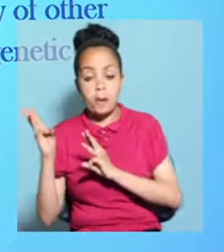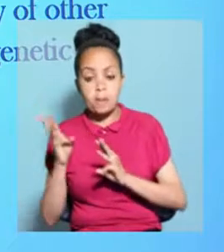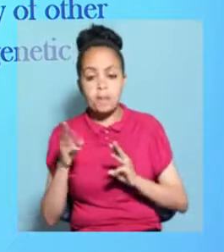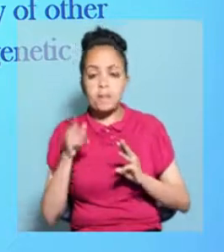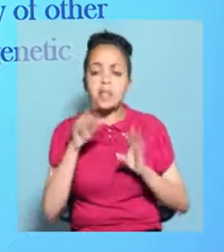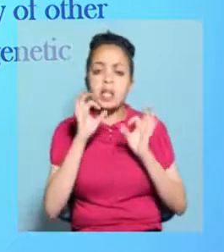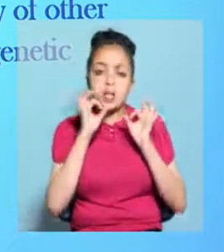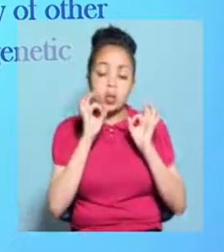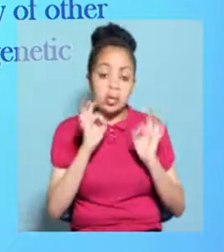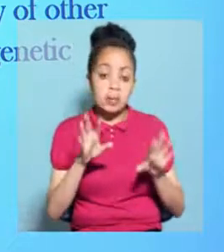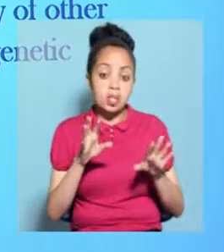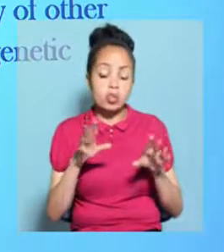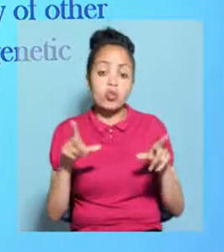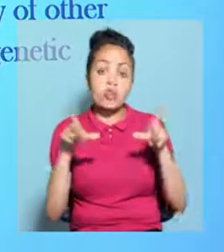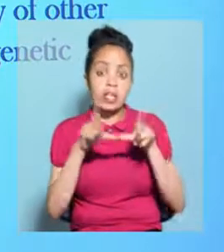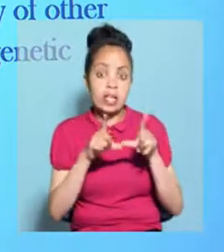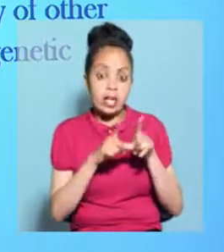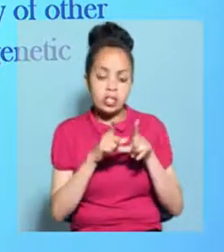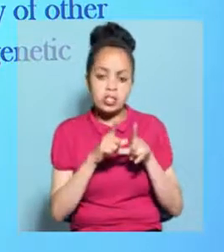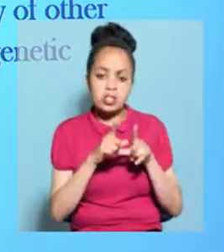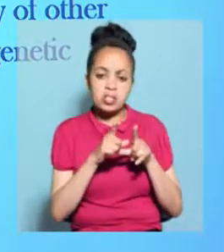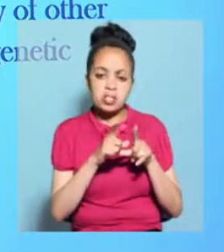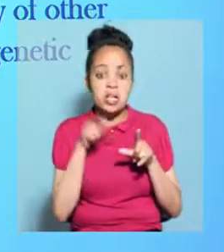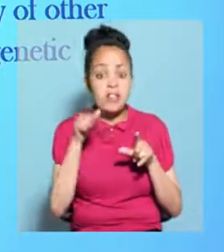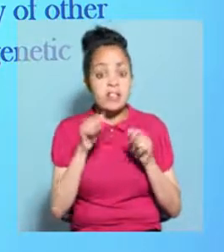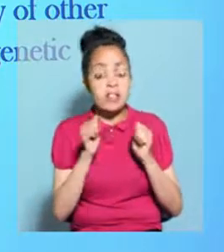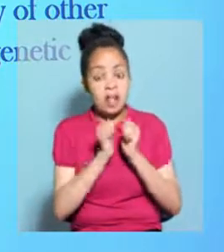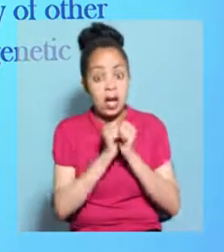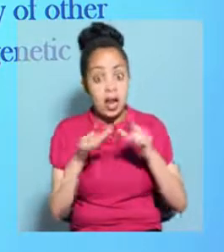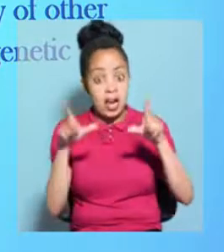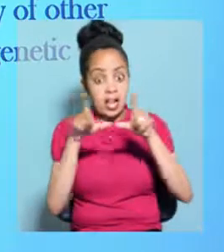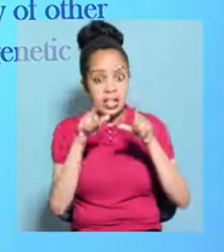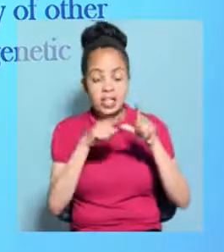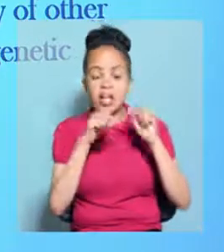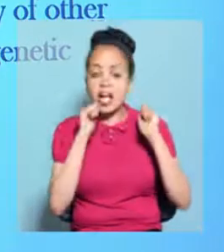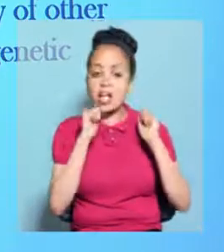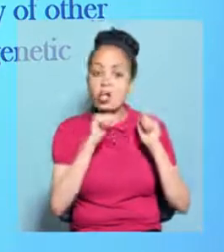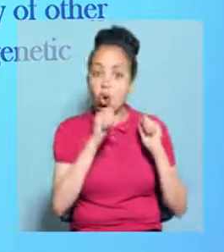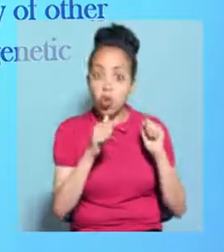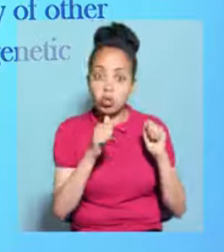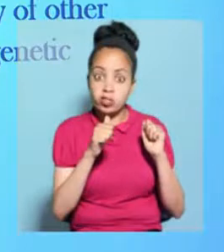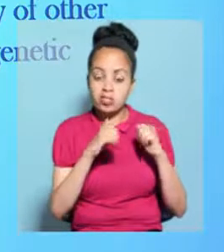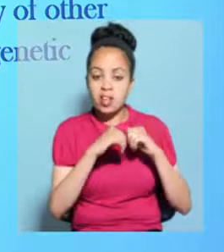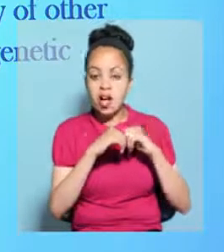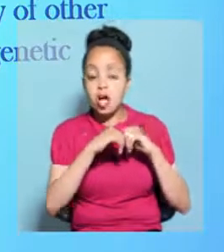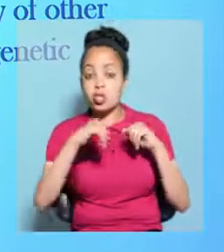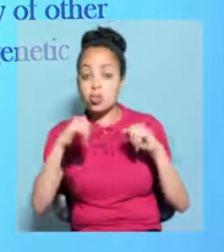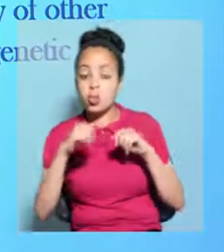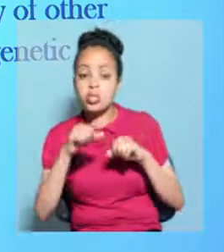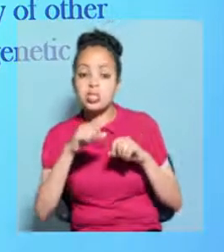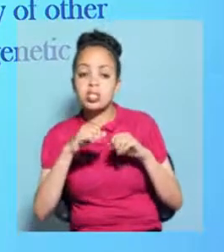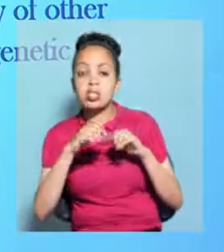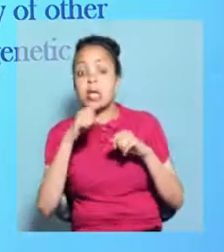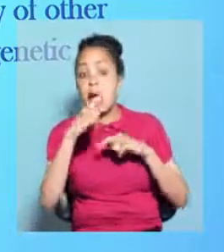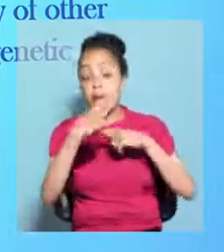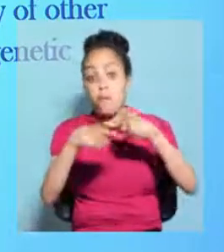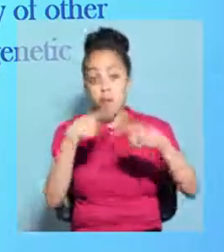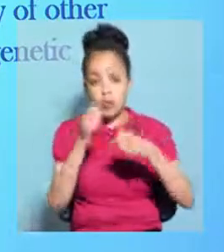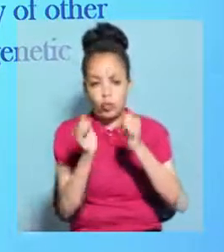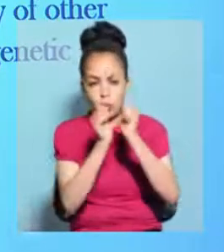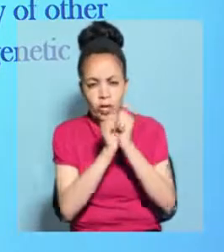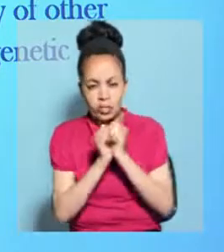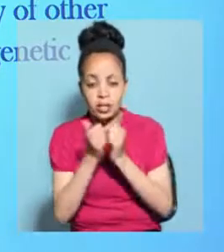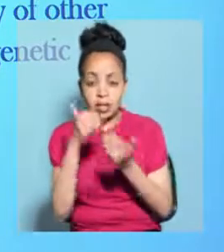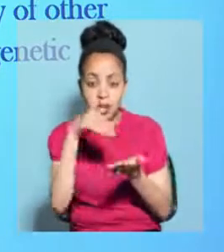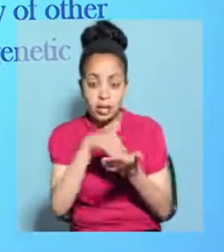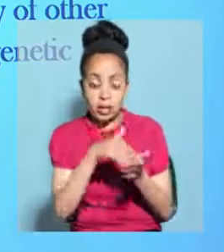In the absence of linkage. If linked together, they cannot be assorted independently. They can move together.